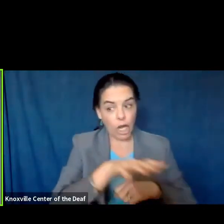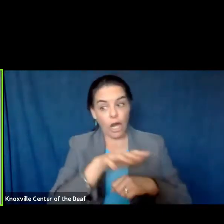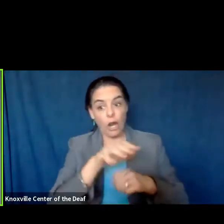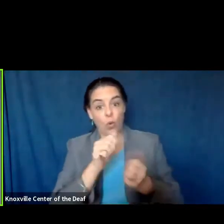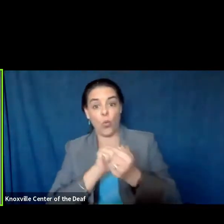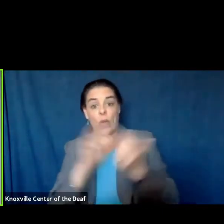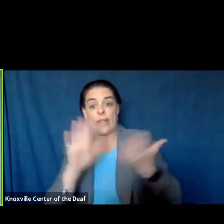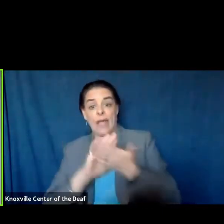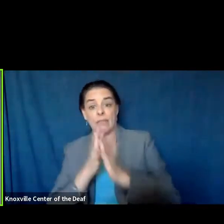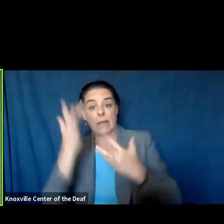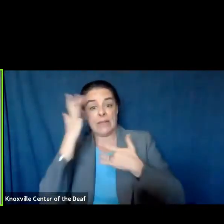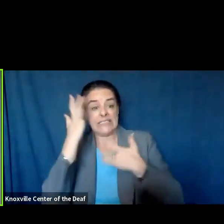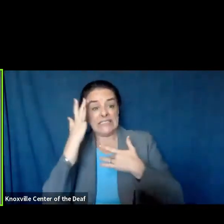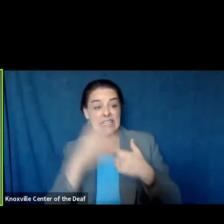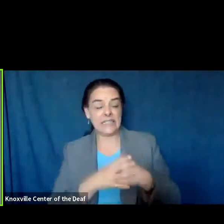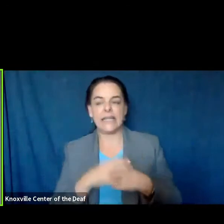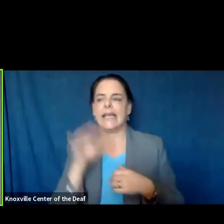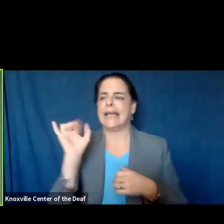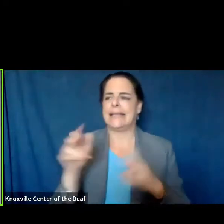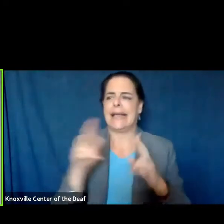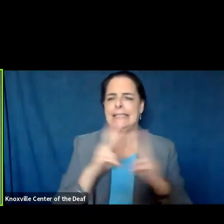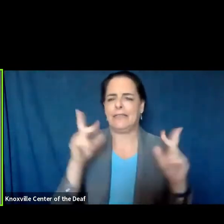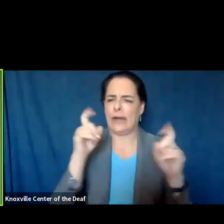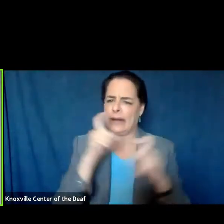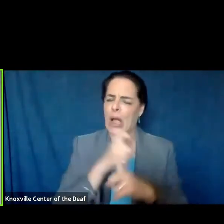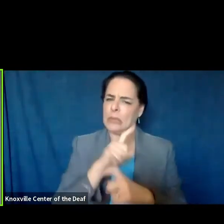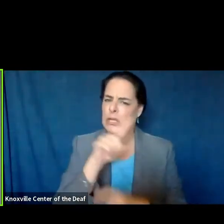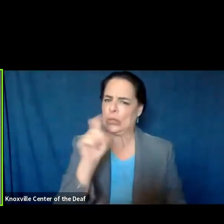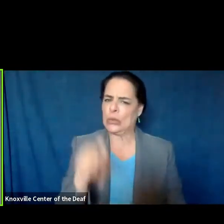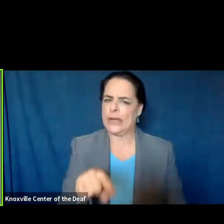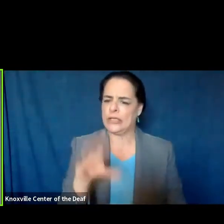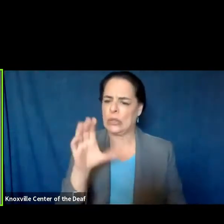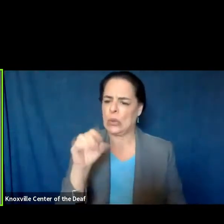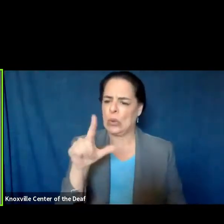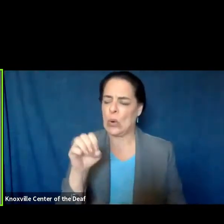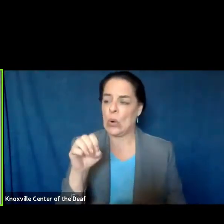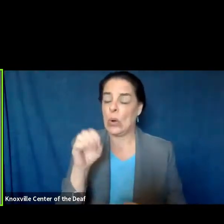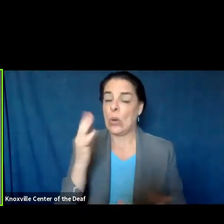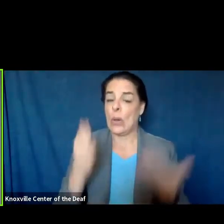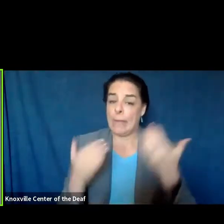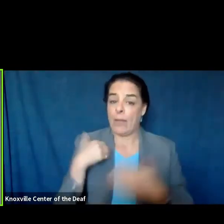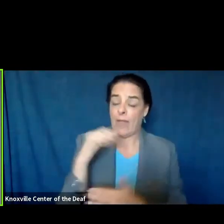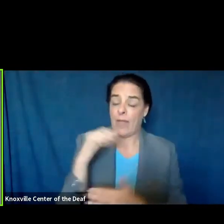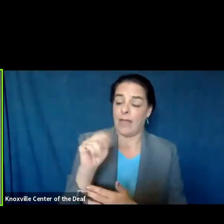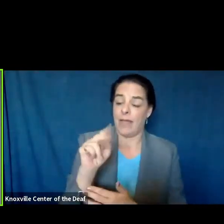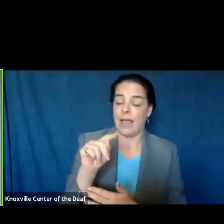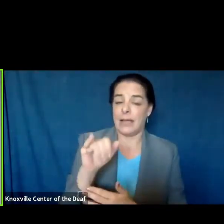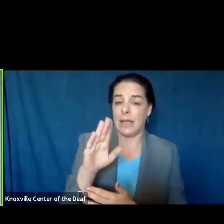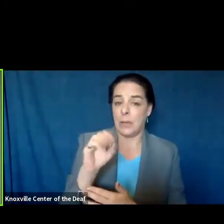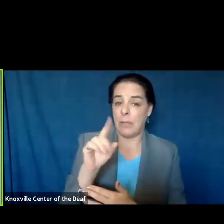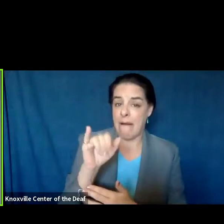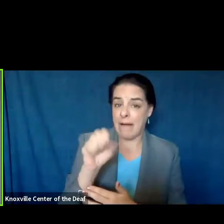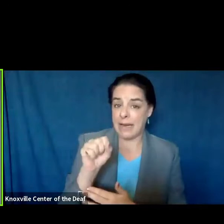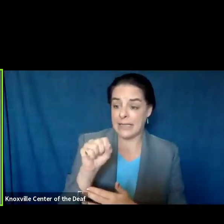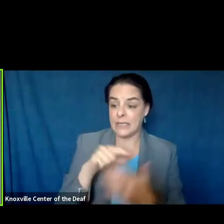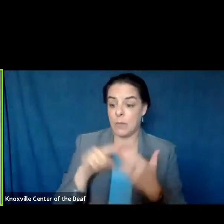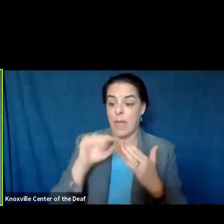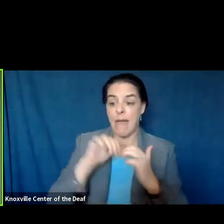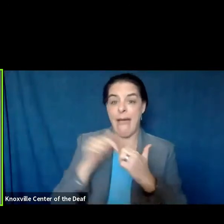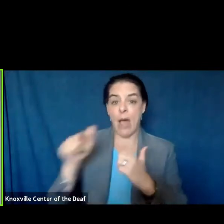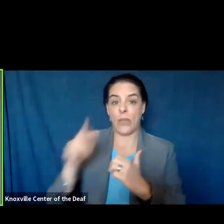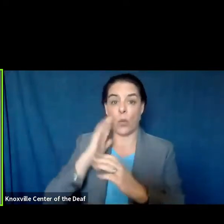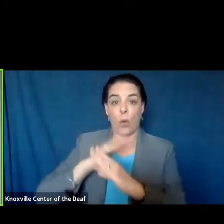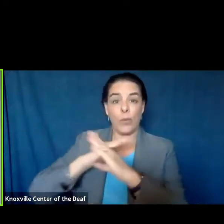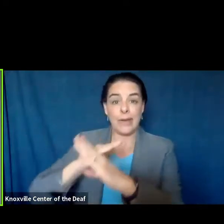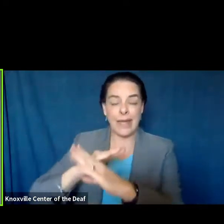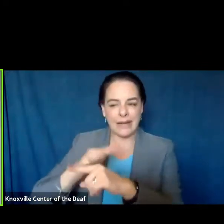sick? That's a really complicated one, Cole. So while there may be antibodies, the protective factor of those antibodies is the